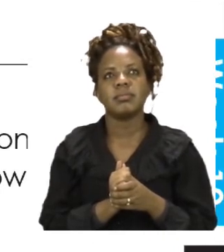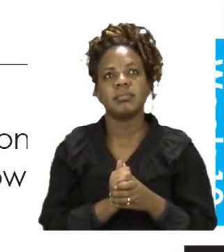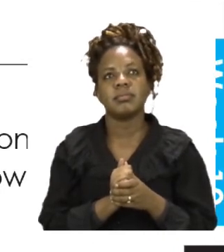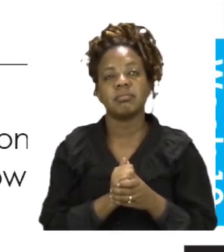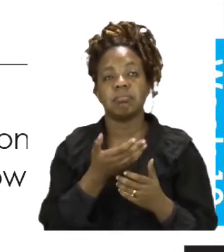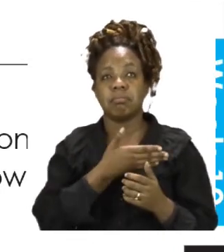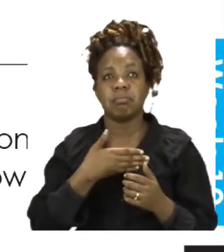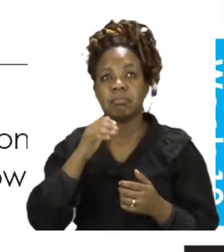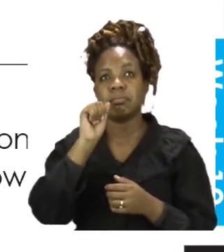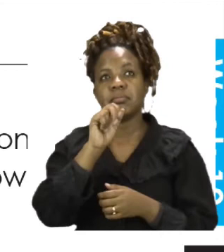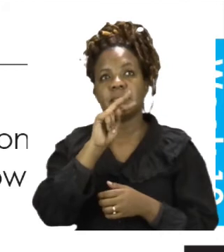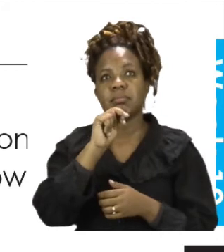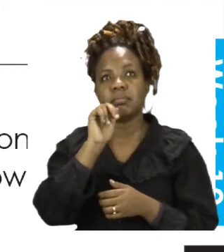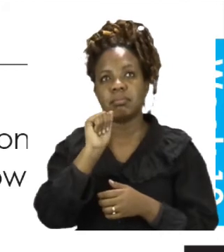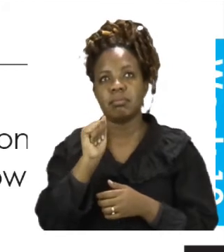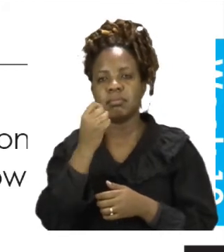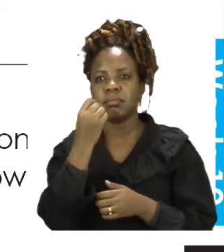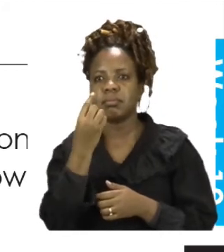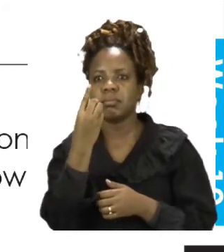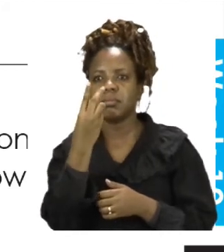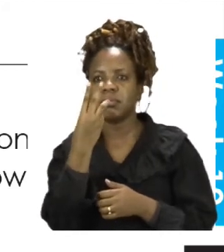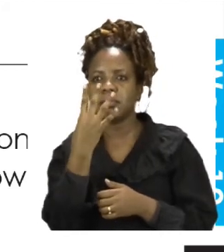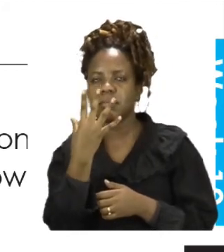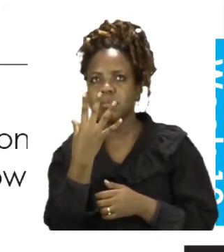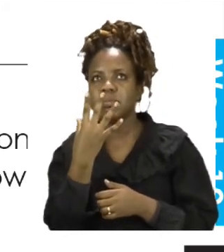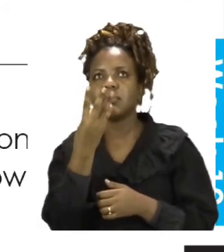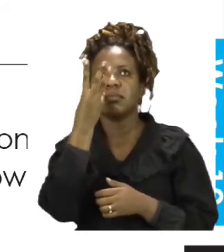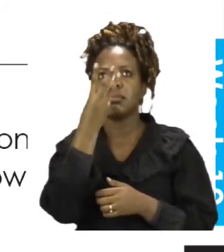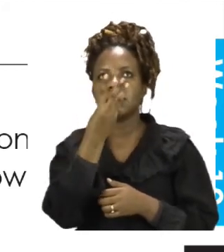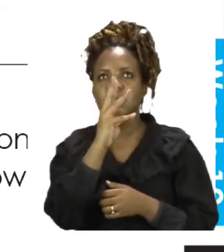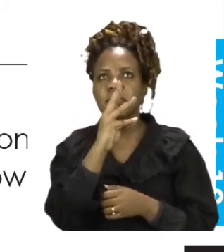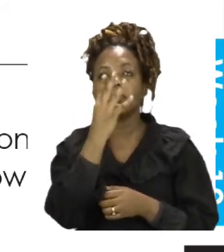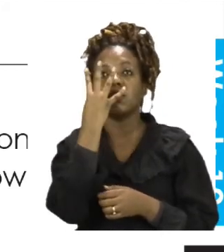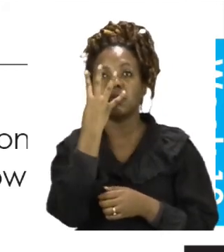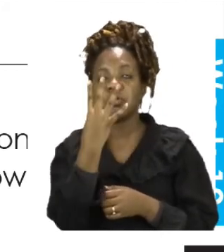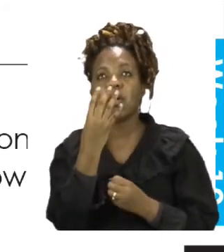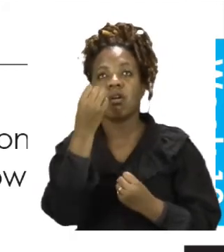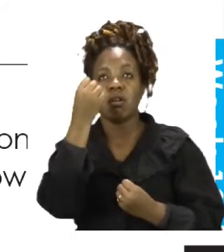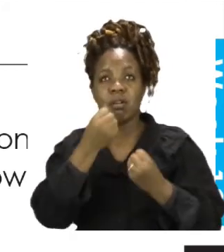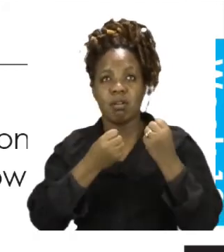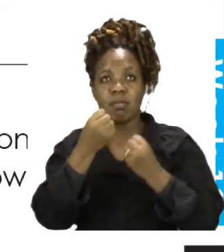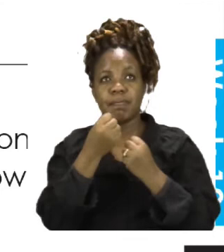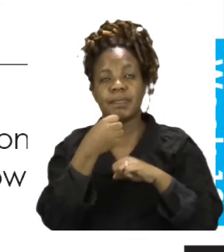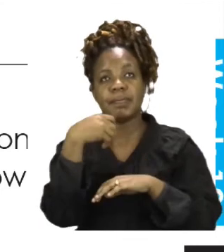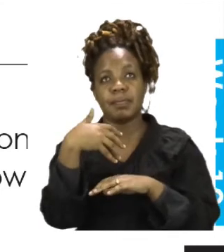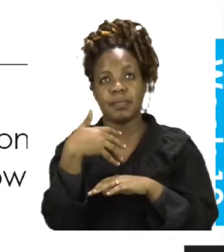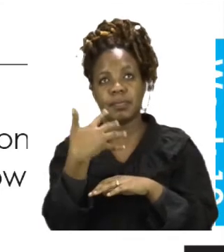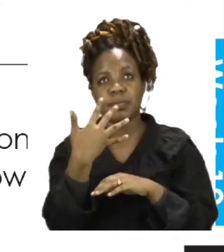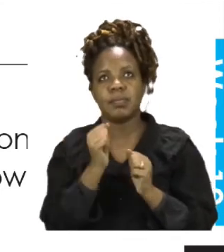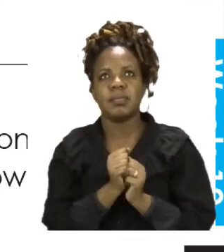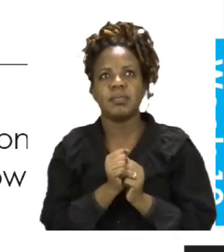Anna counted 64 cars on the highway on Friday.